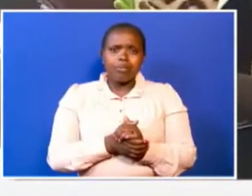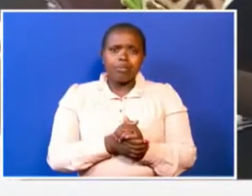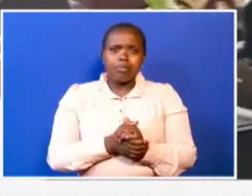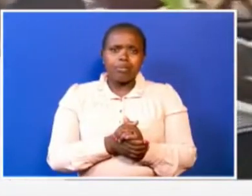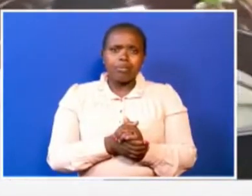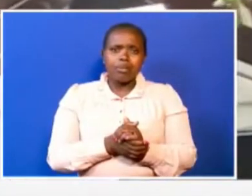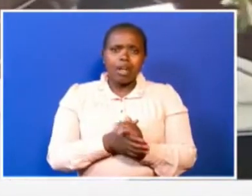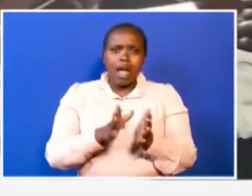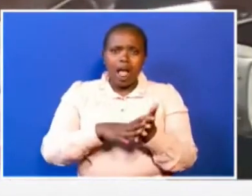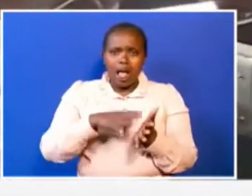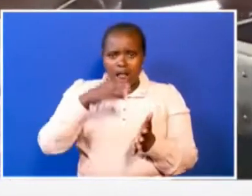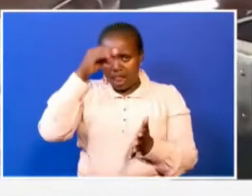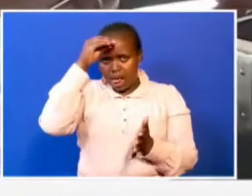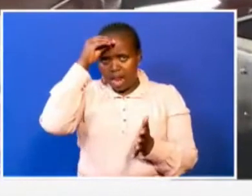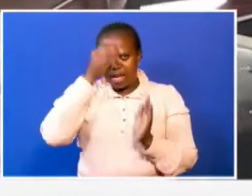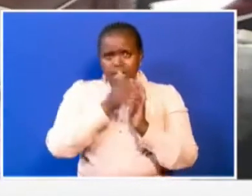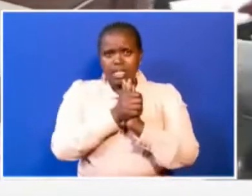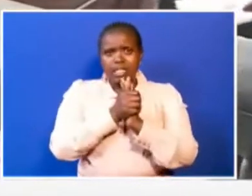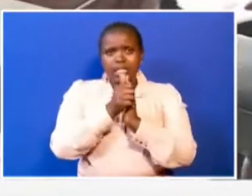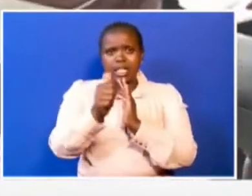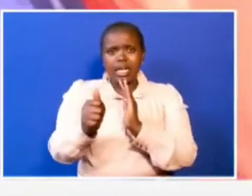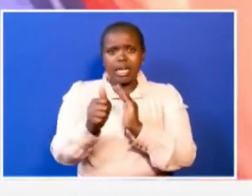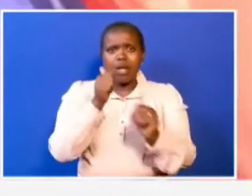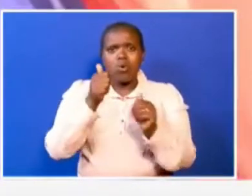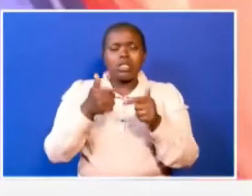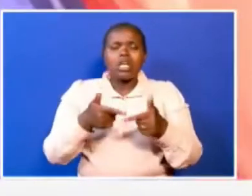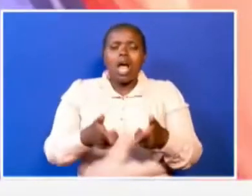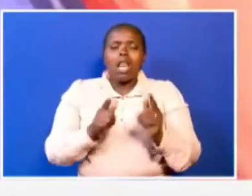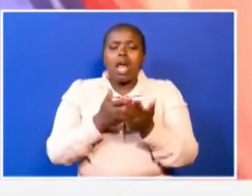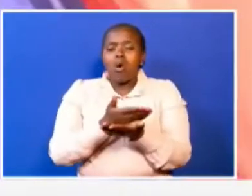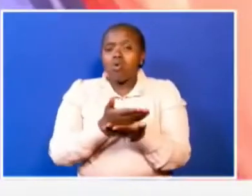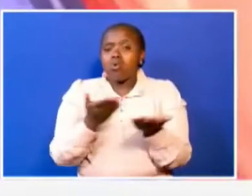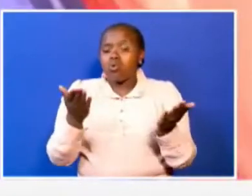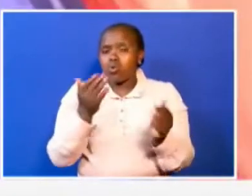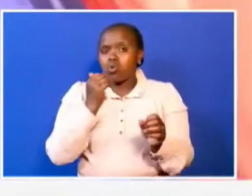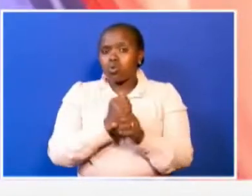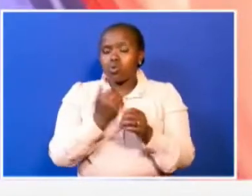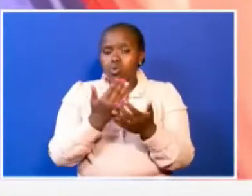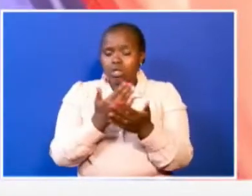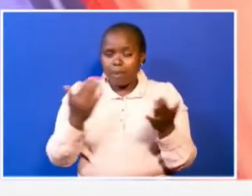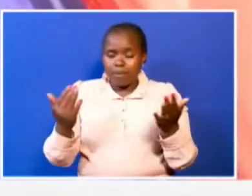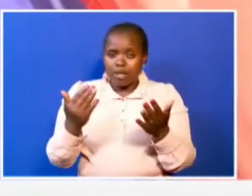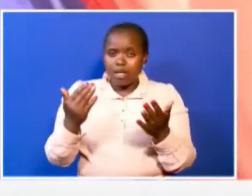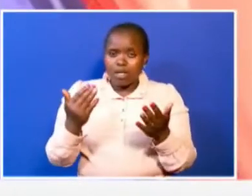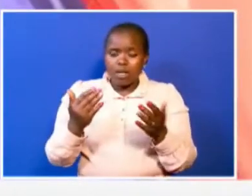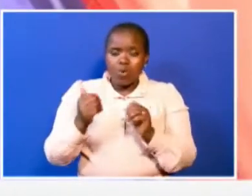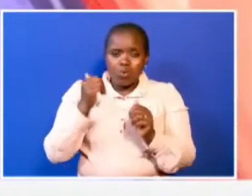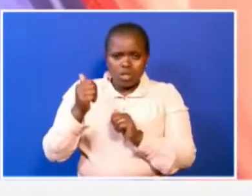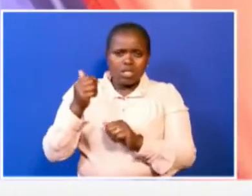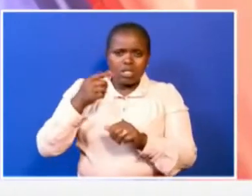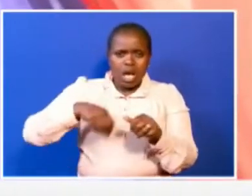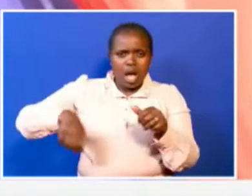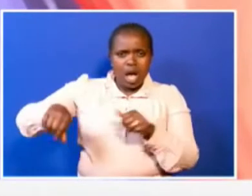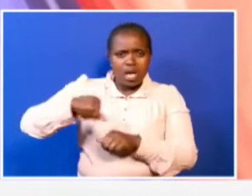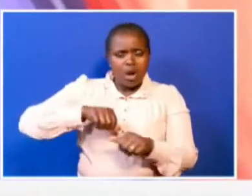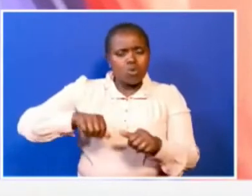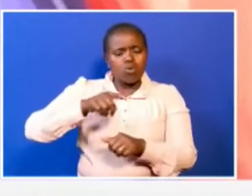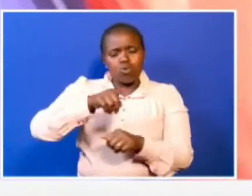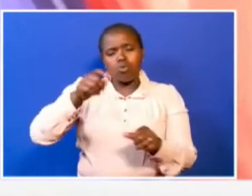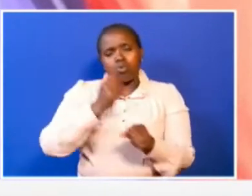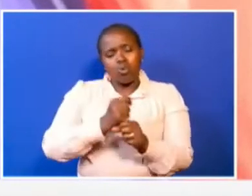learn a skill that will allow you to do something that the community around you is doing